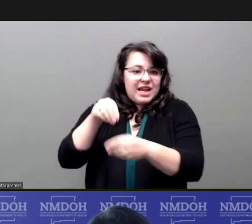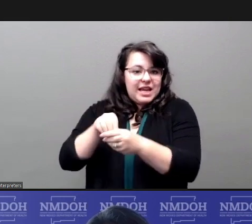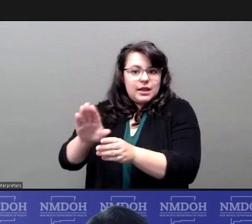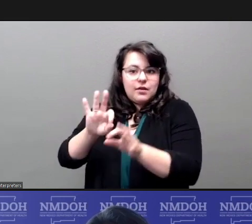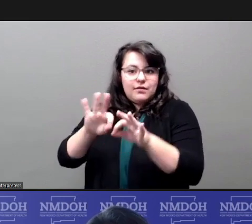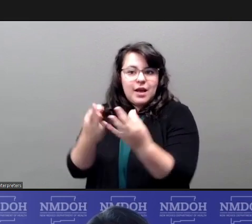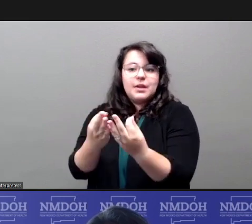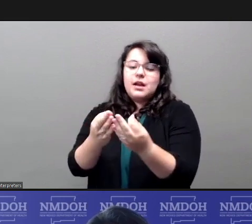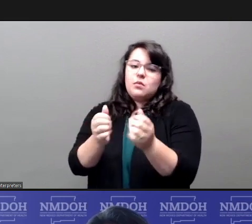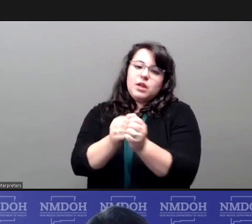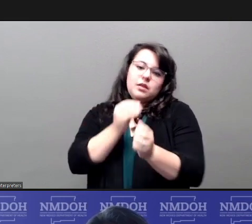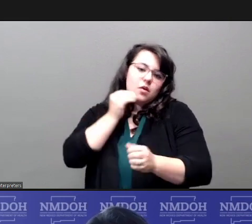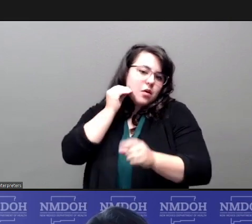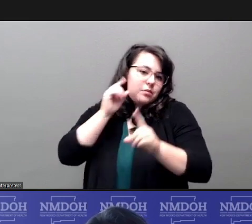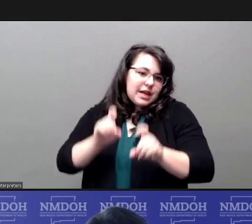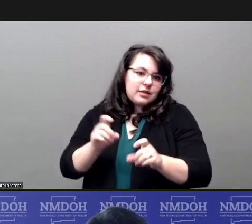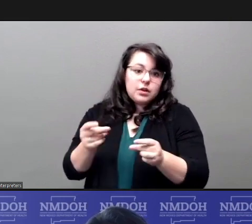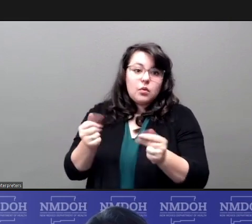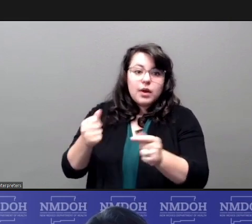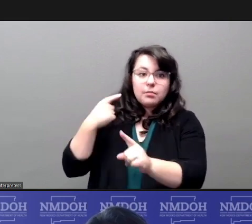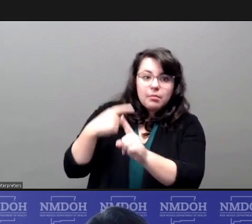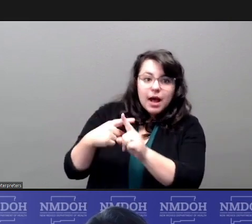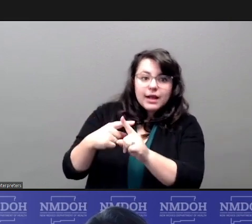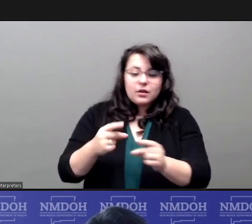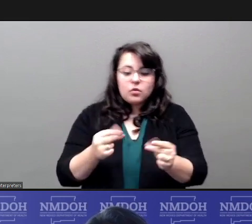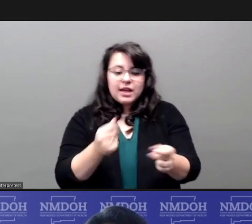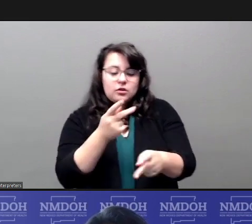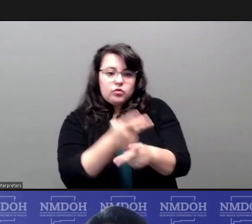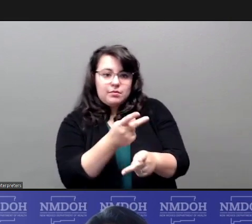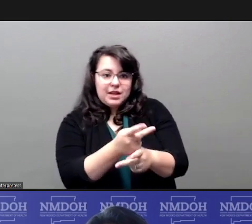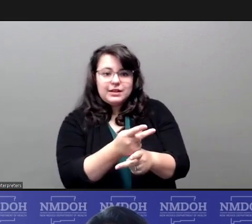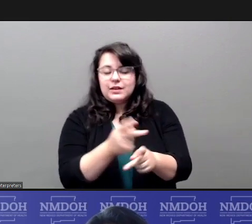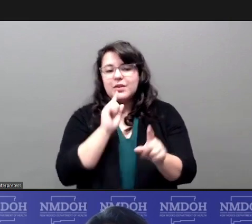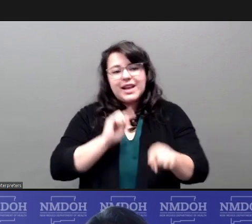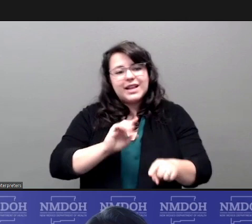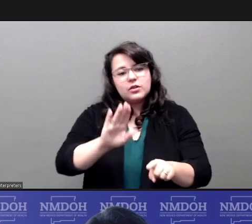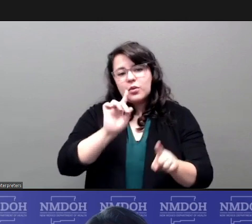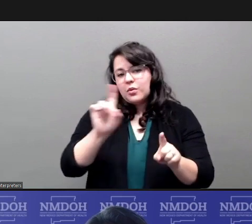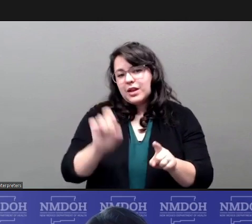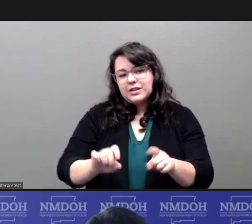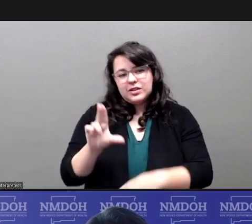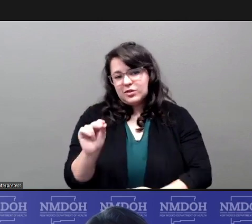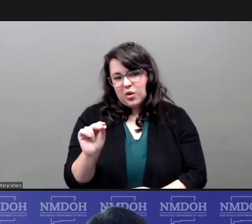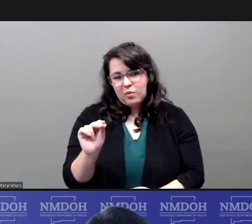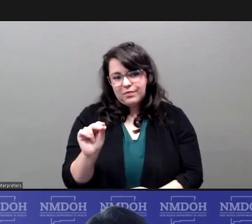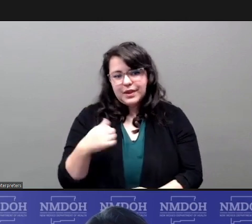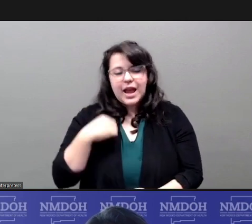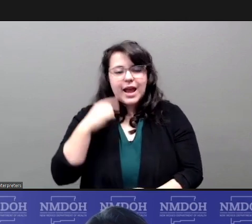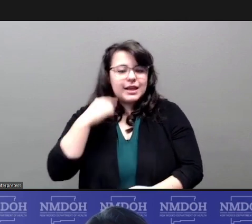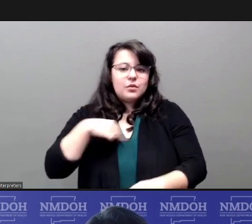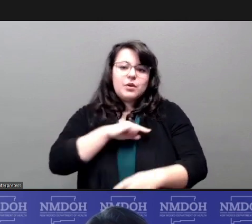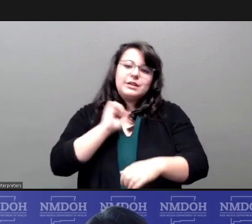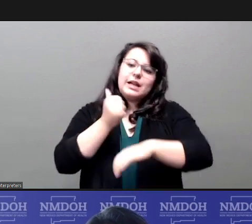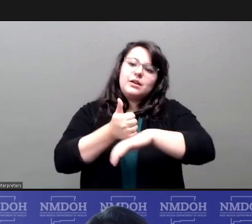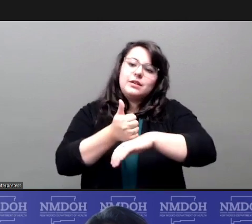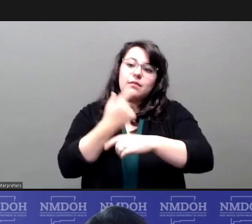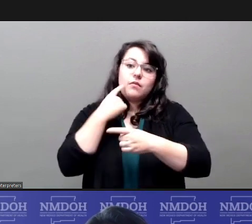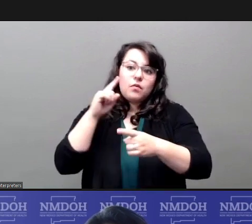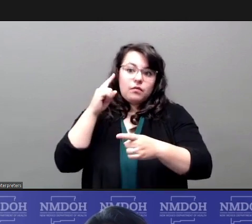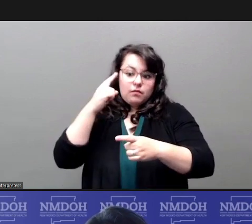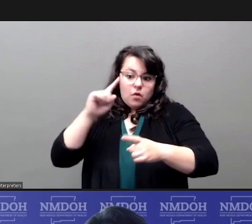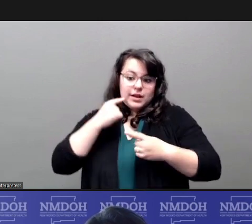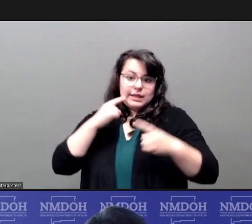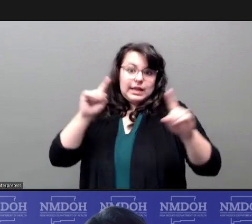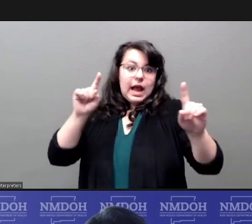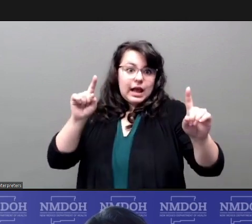with quick positives and treatment. So I think the answer to your question is no. I actually think we're setting ourselves up for success because of